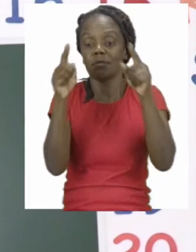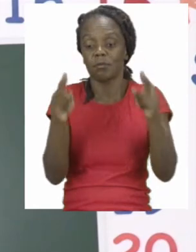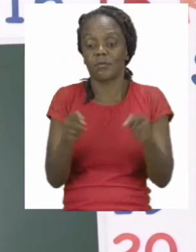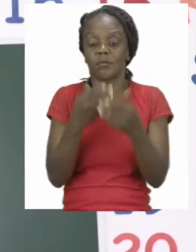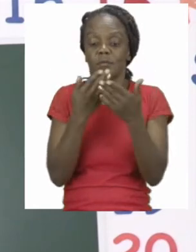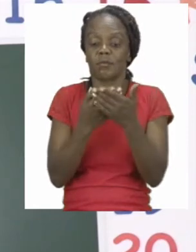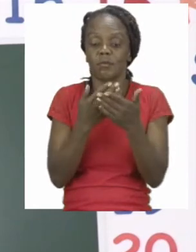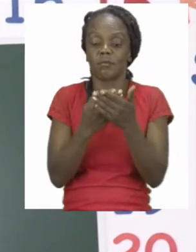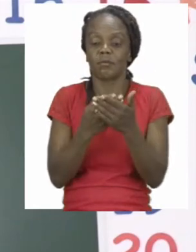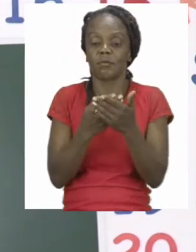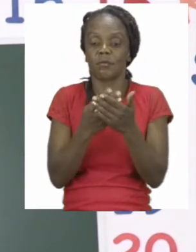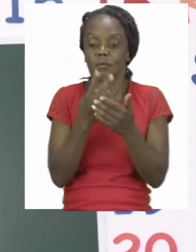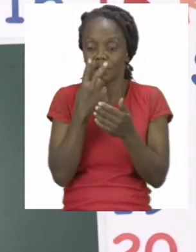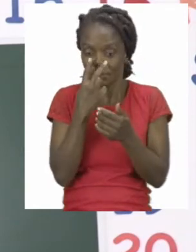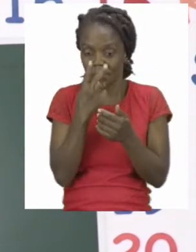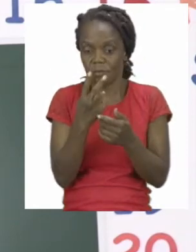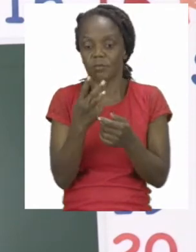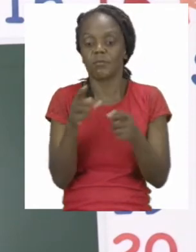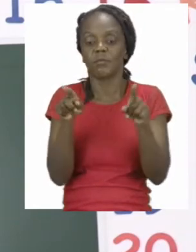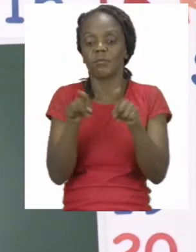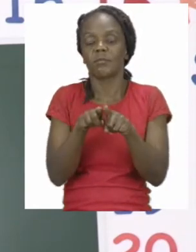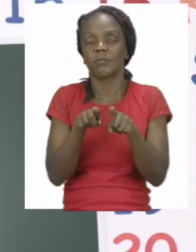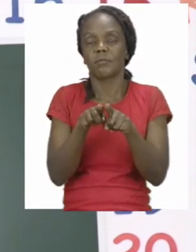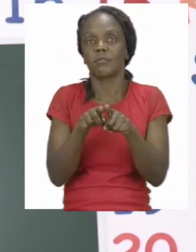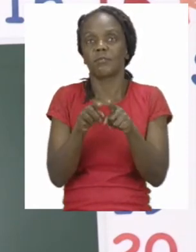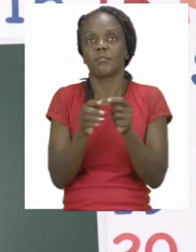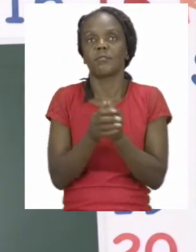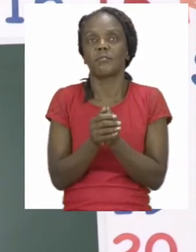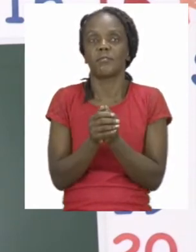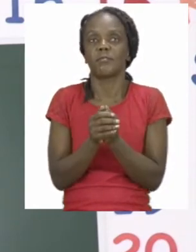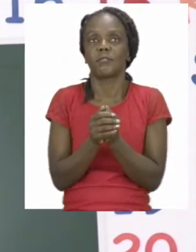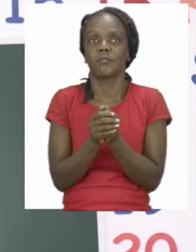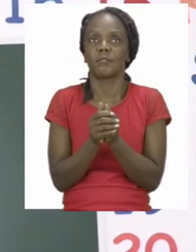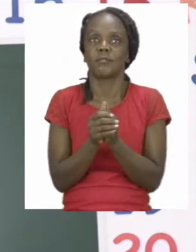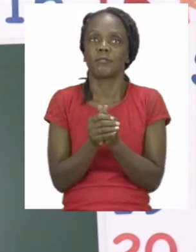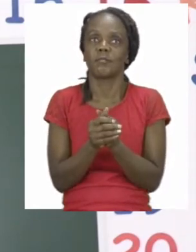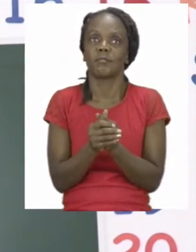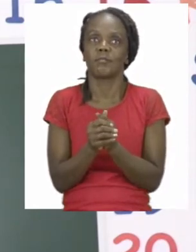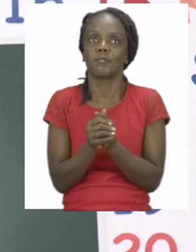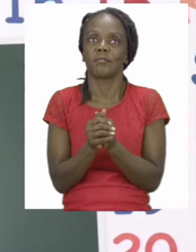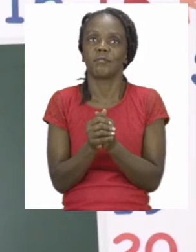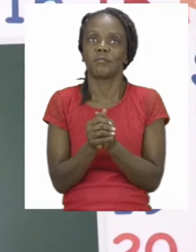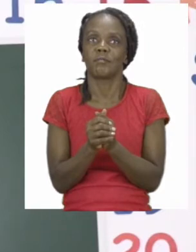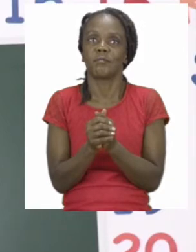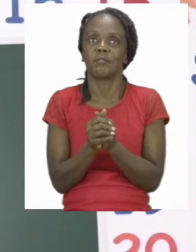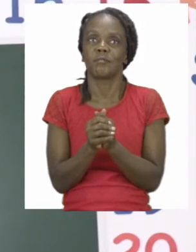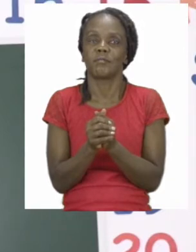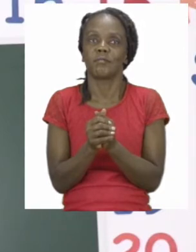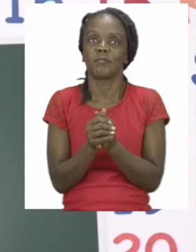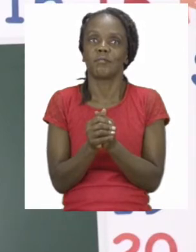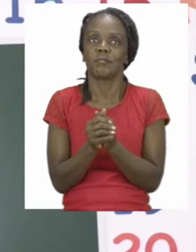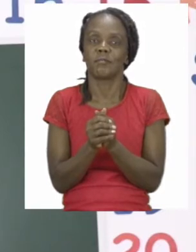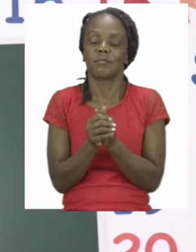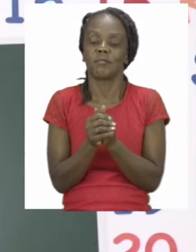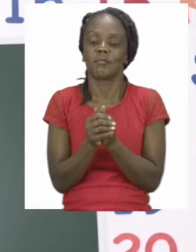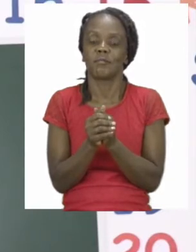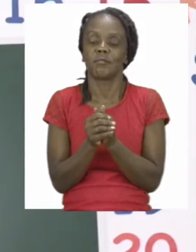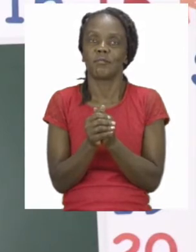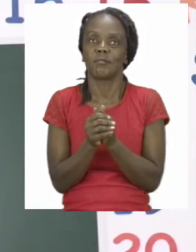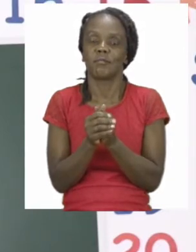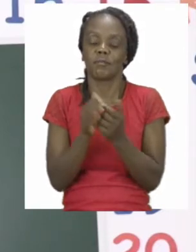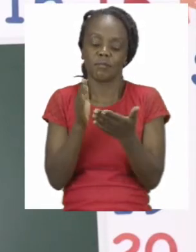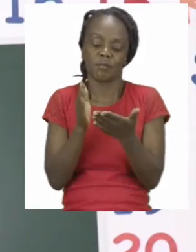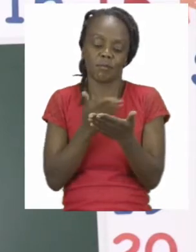picture and make sure that you are correct before you start circling. Now, let's take a